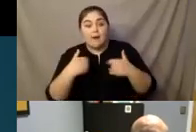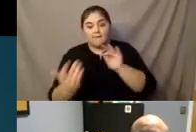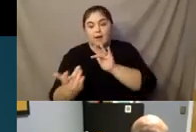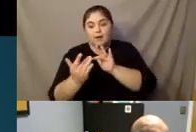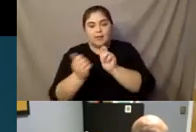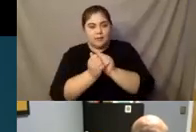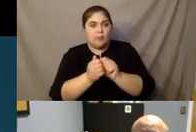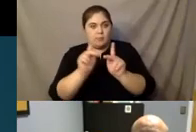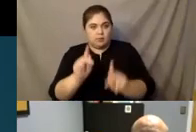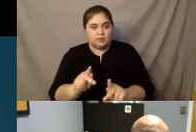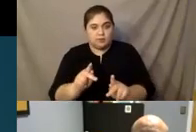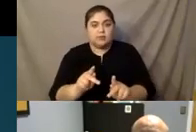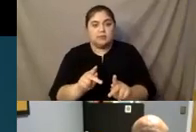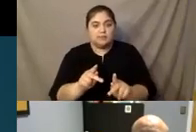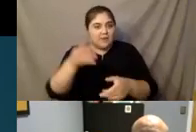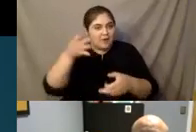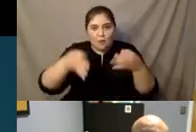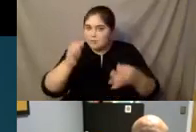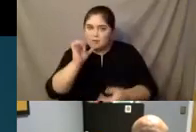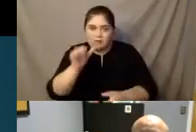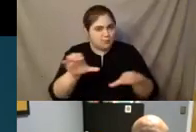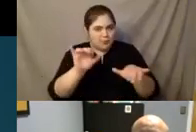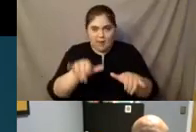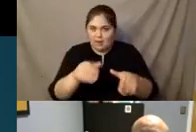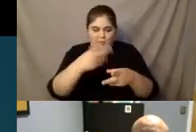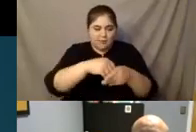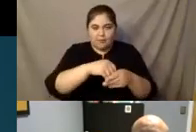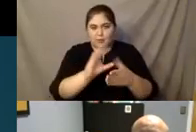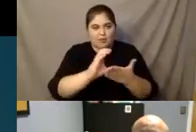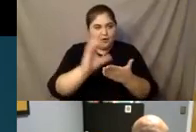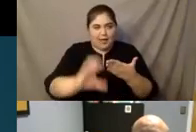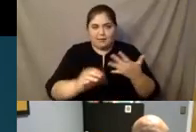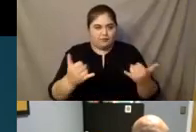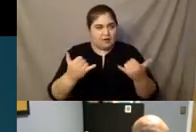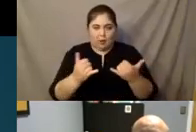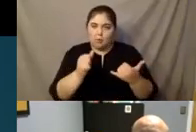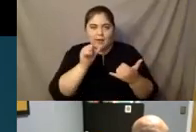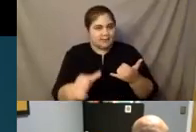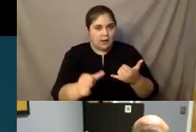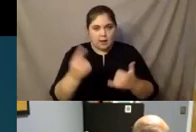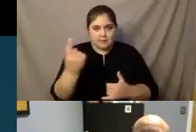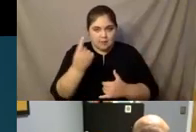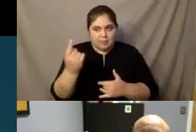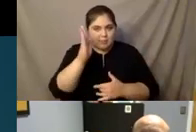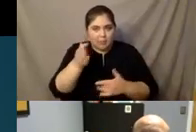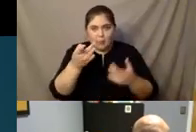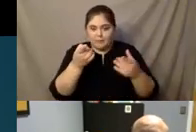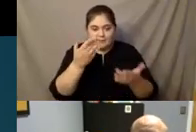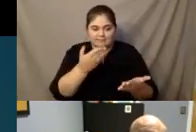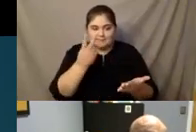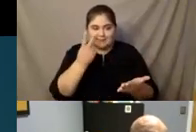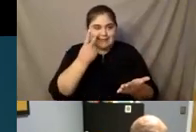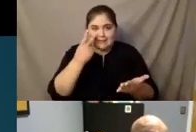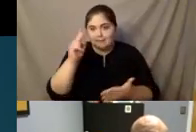defendant. And courts aren't putting that on their calendar right now. That's not something that is going to be in front of a